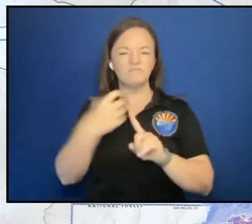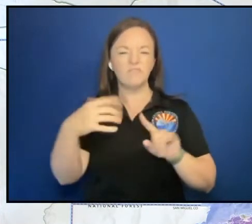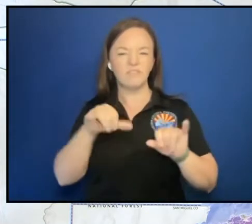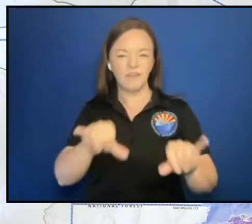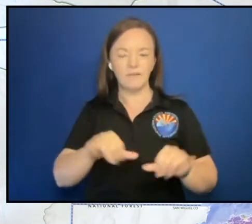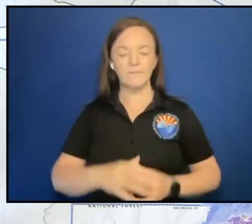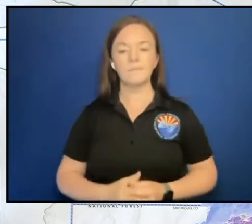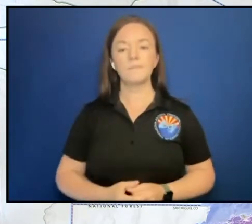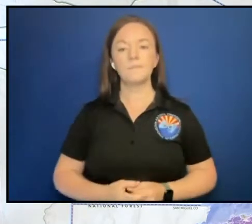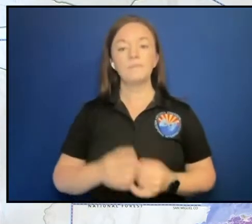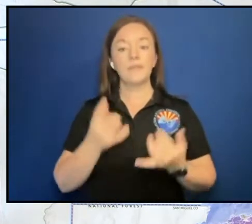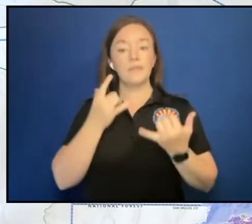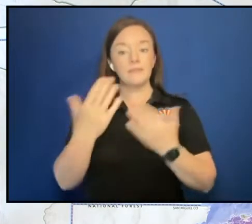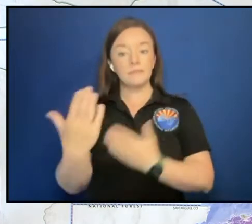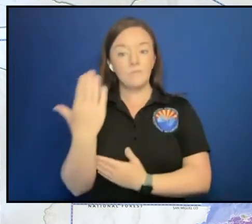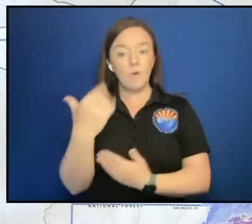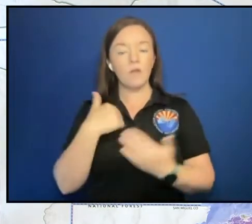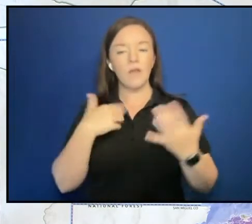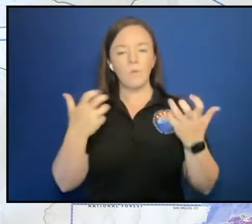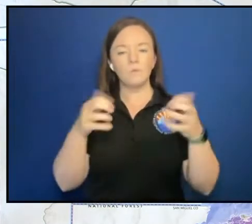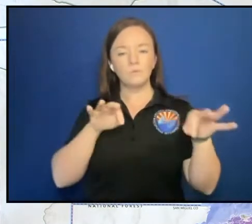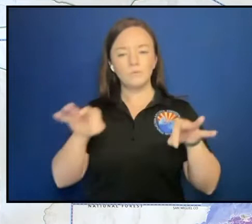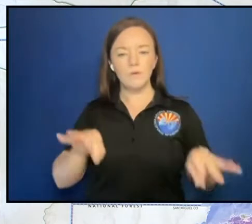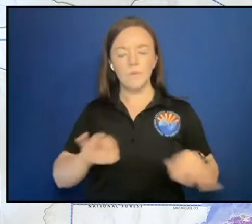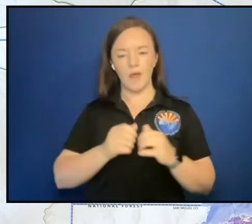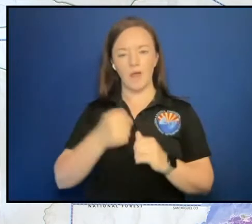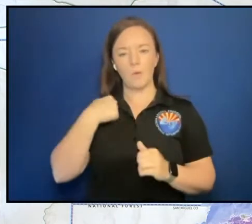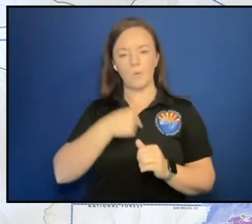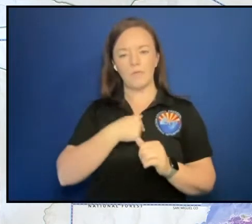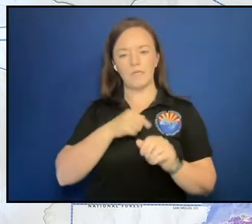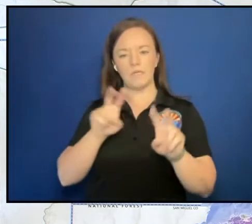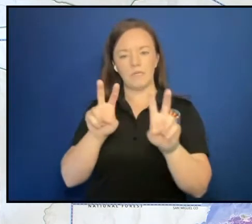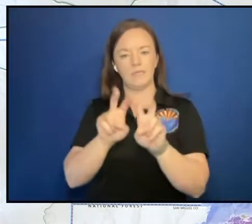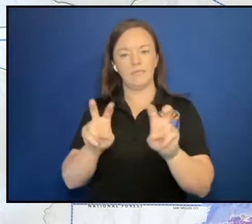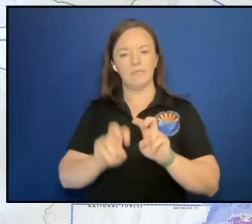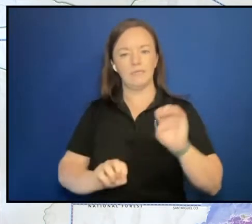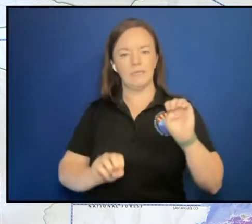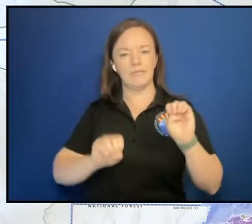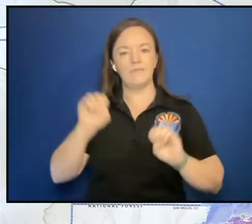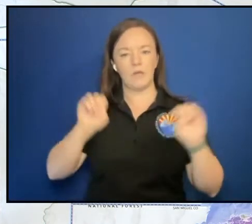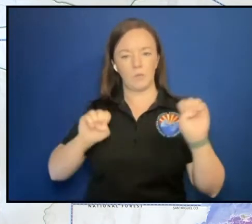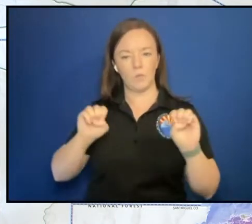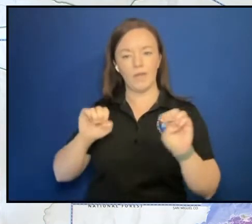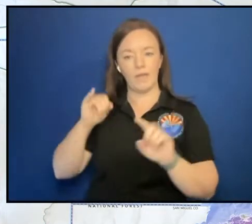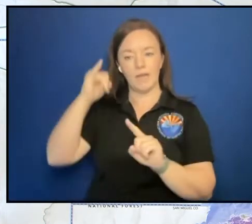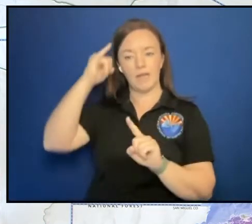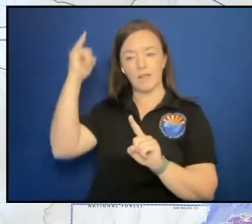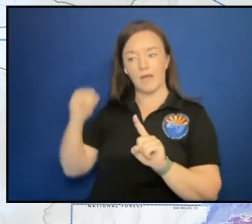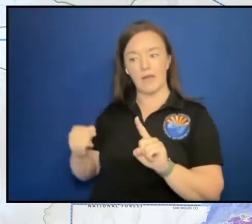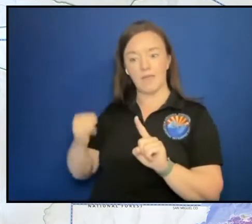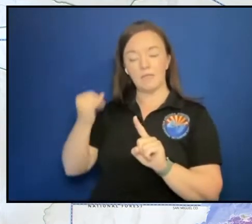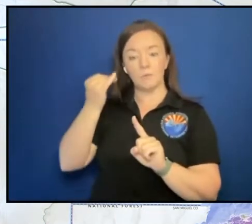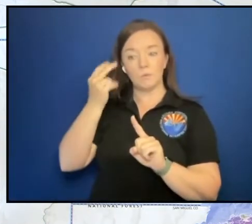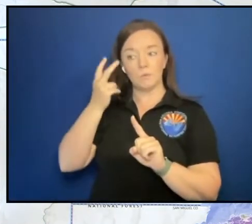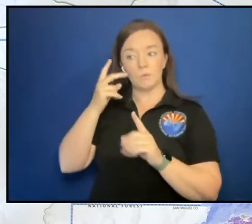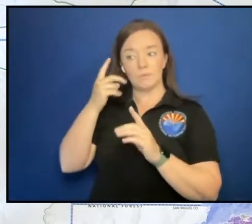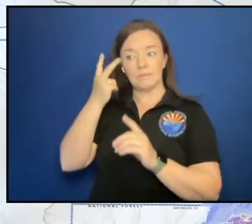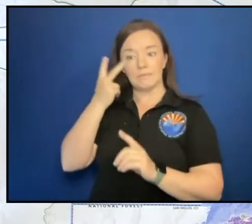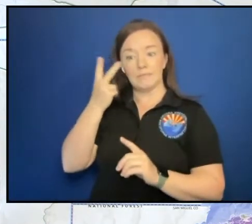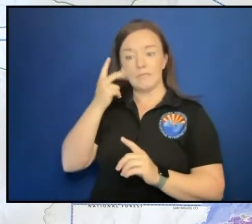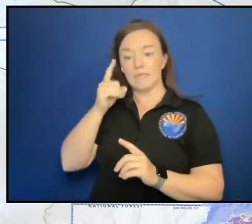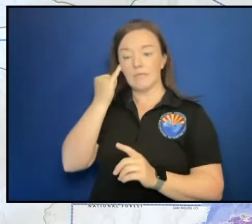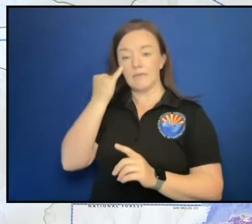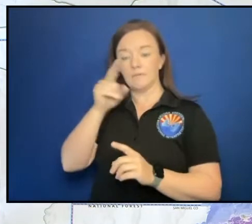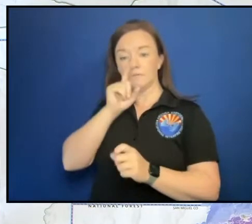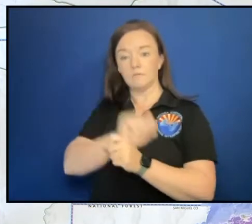processes for how we evaluate a part of line to say if it's secured. And kind of by default,